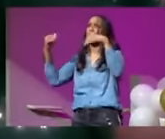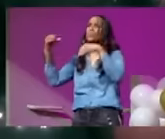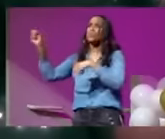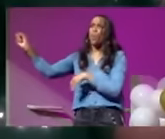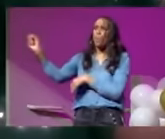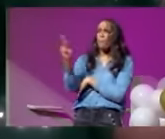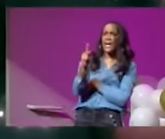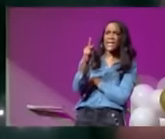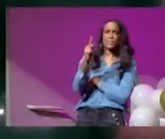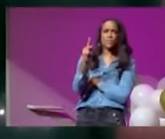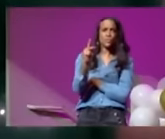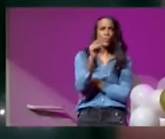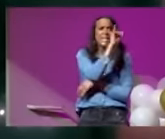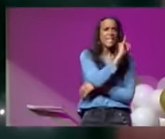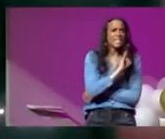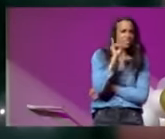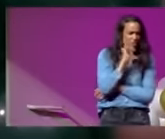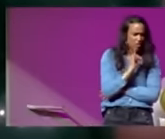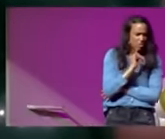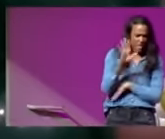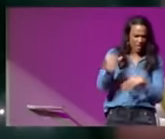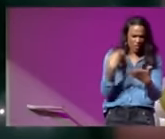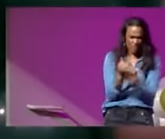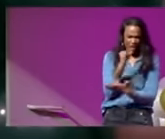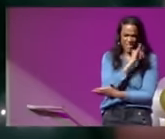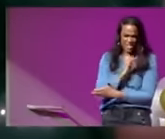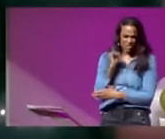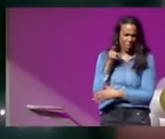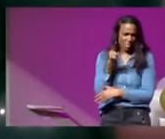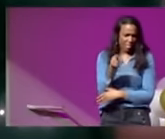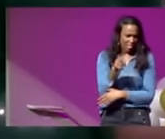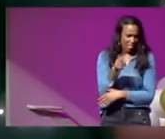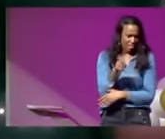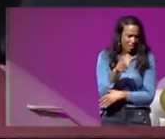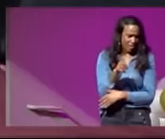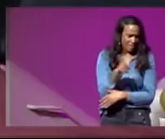to get to Israel and discover that Herod